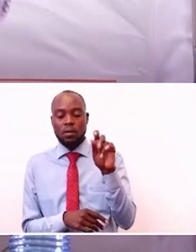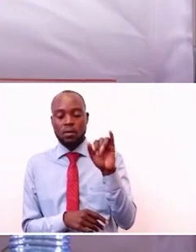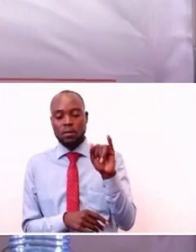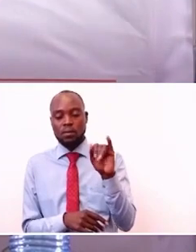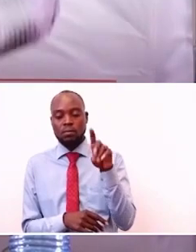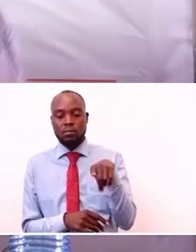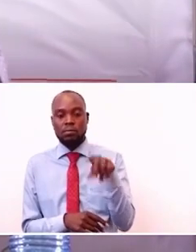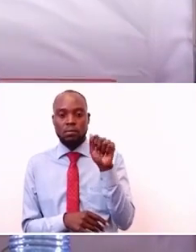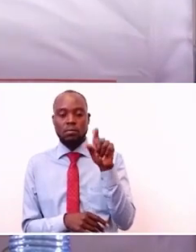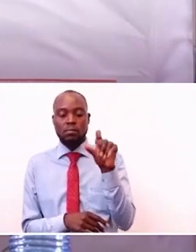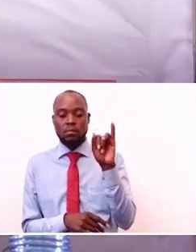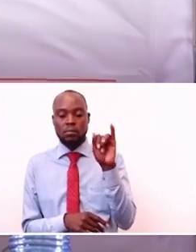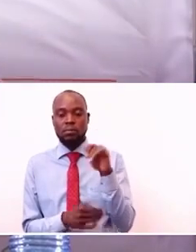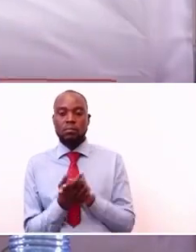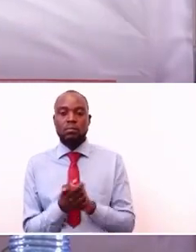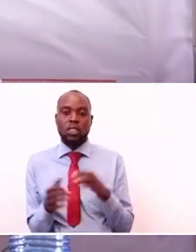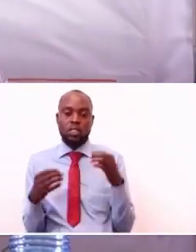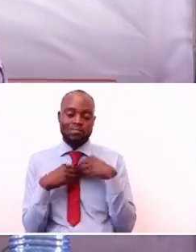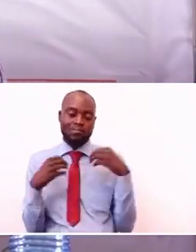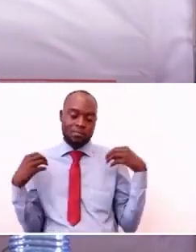is the most prevalent